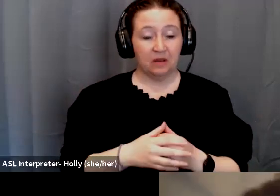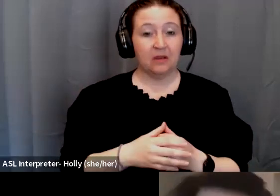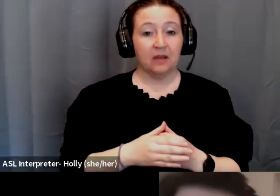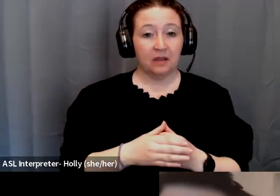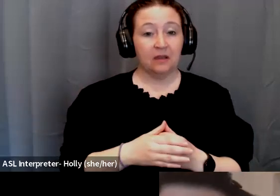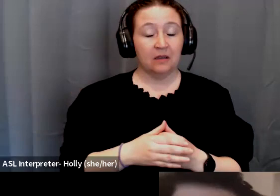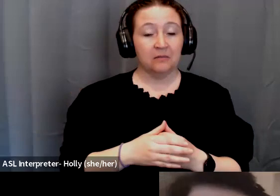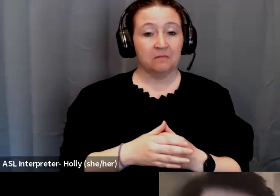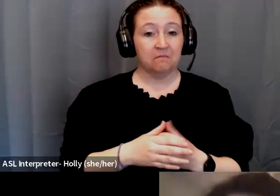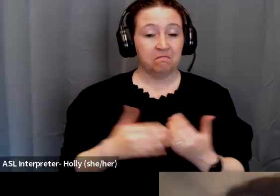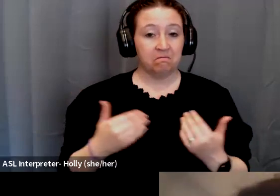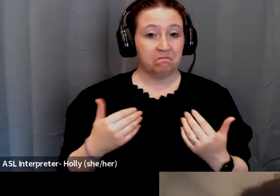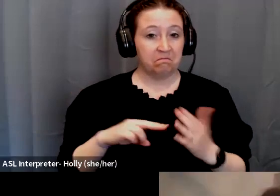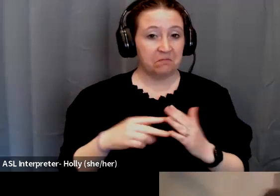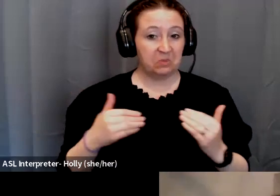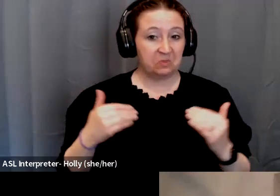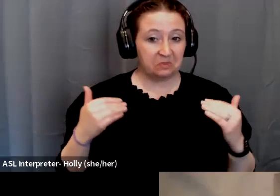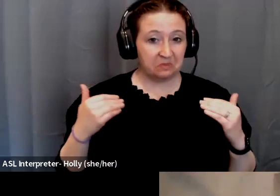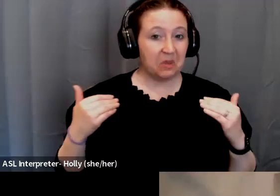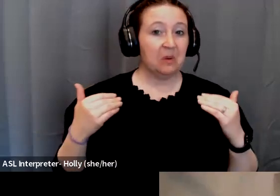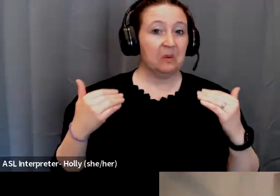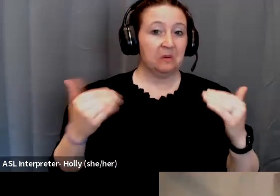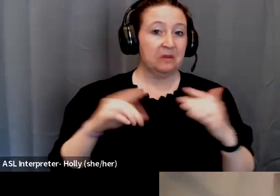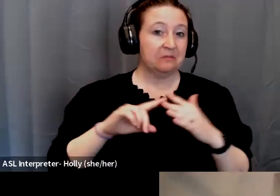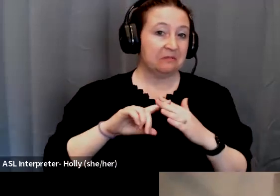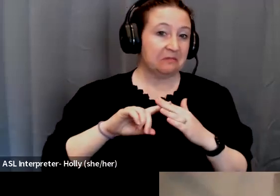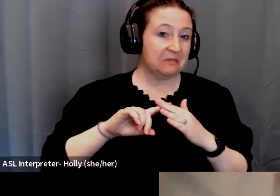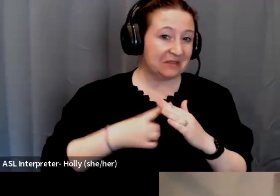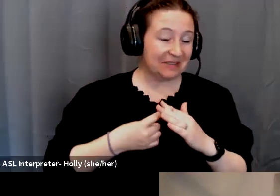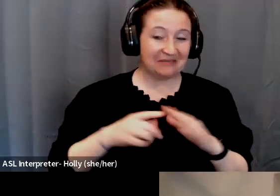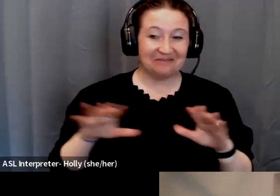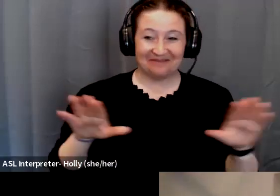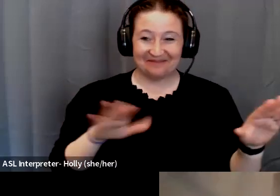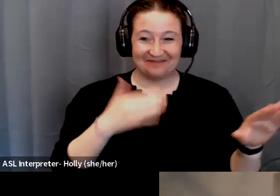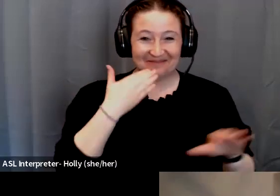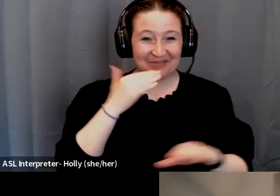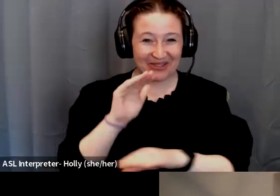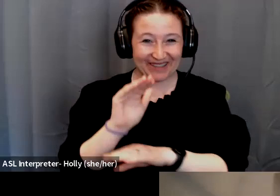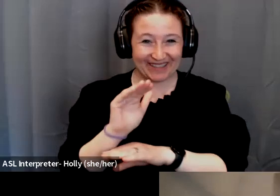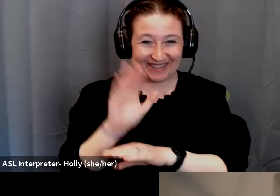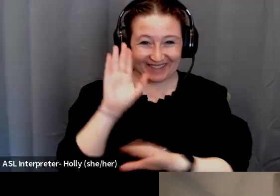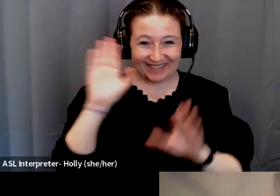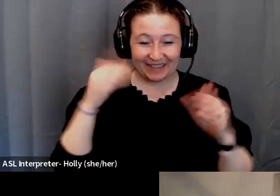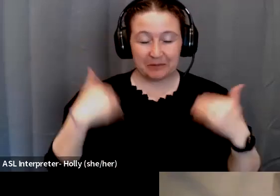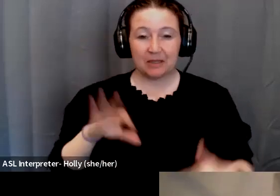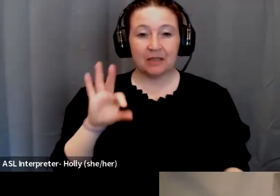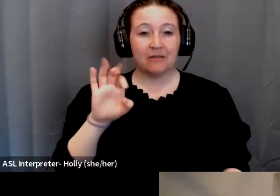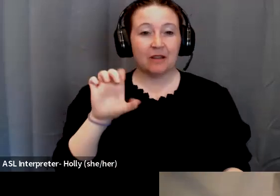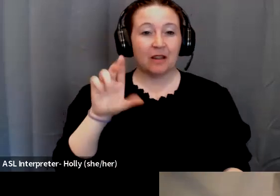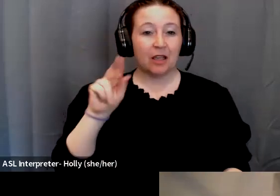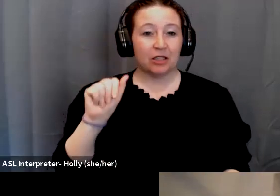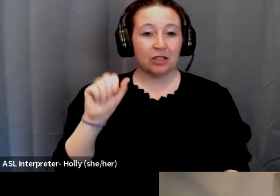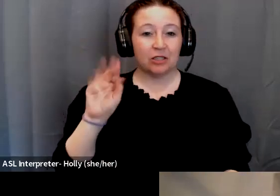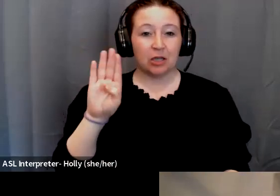am going to go ahead and get us started. Good evening, everyone. My name is Felecia Boone. I am the